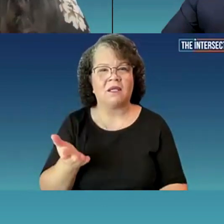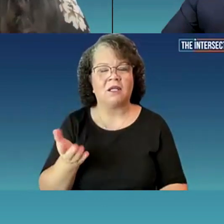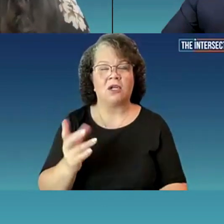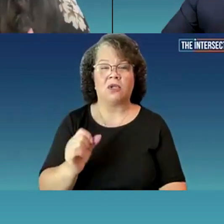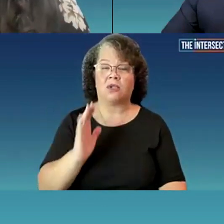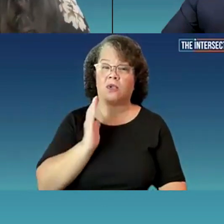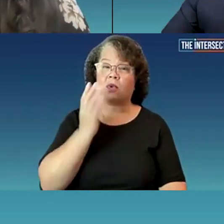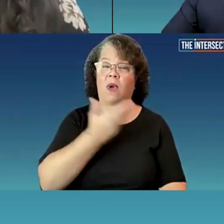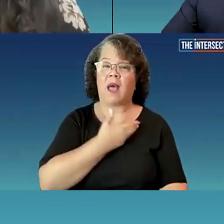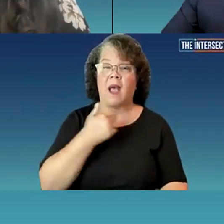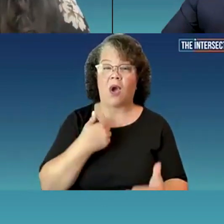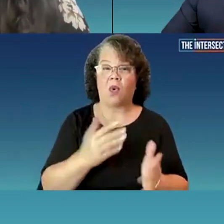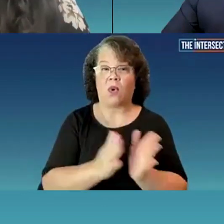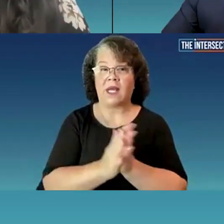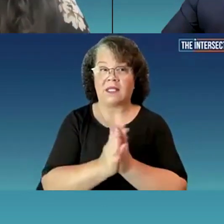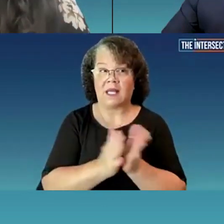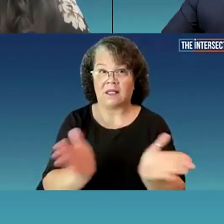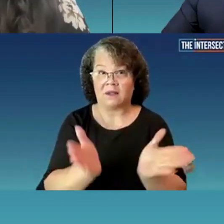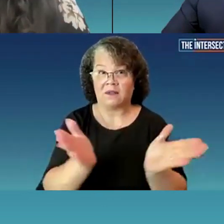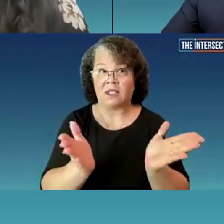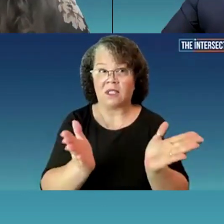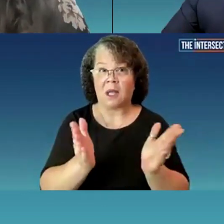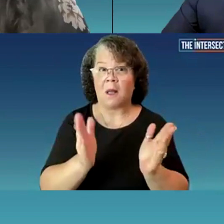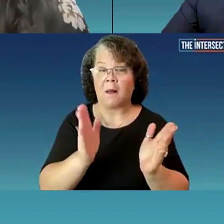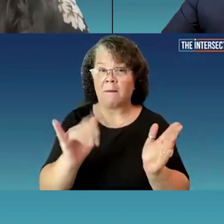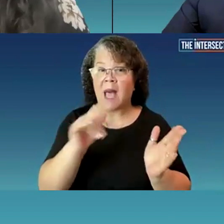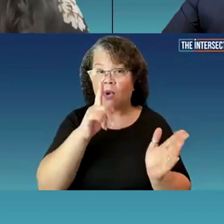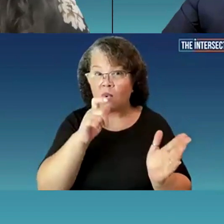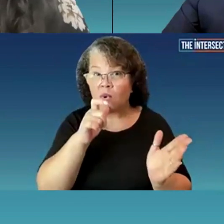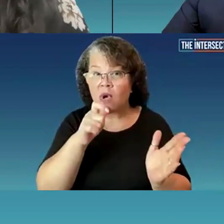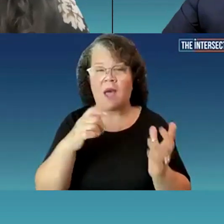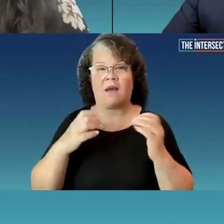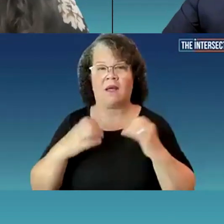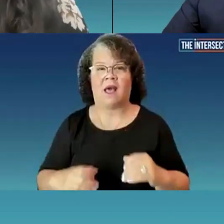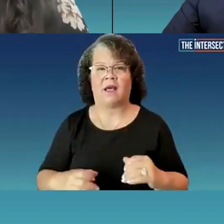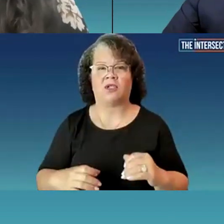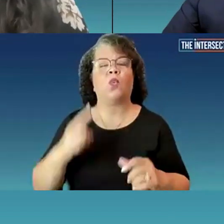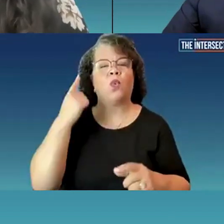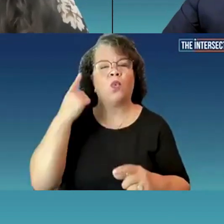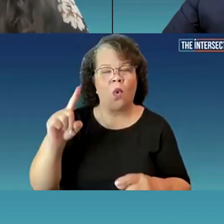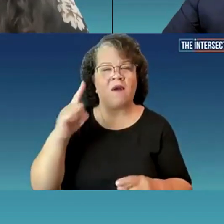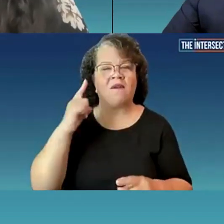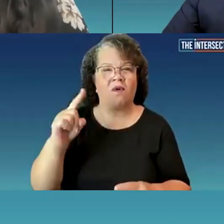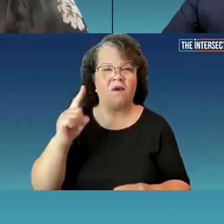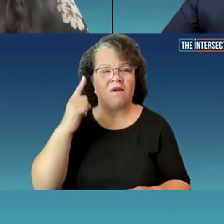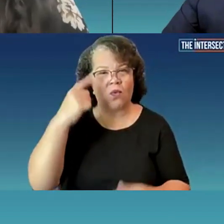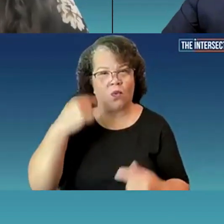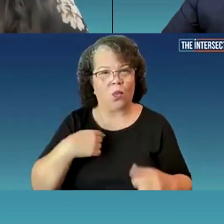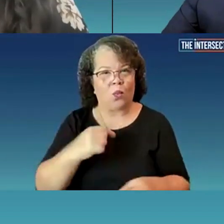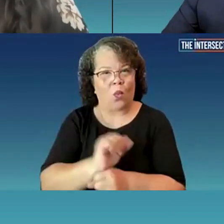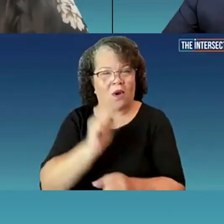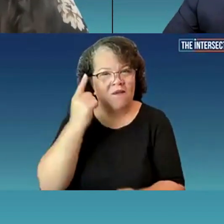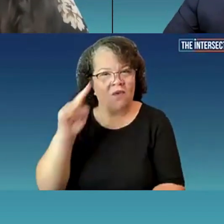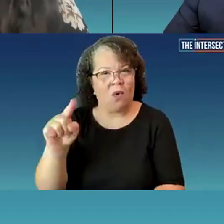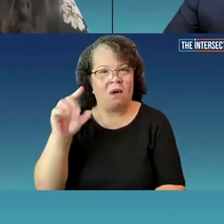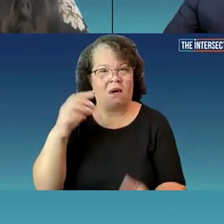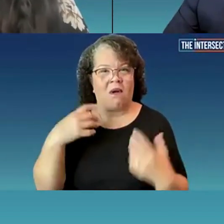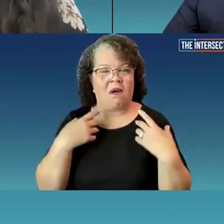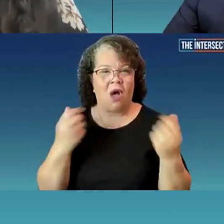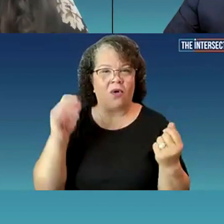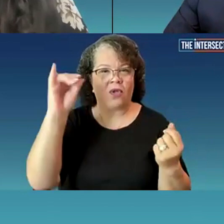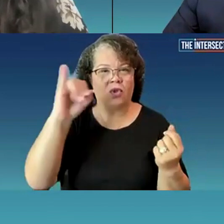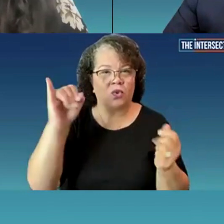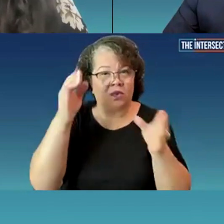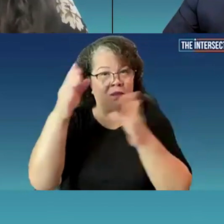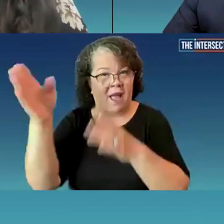our incentives are driven by our clients. We work for health insurance plans. And so as health equity or